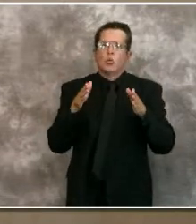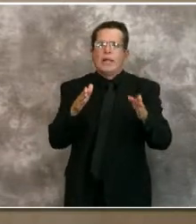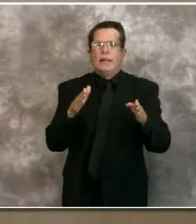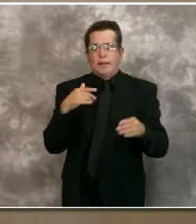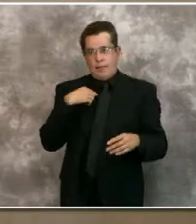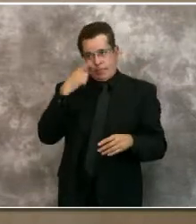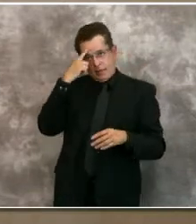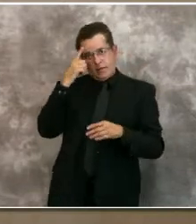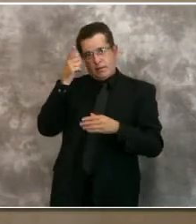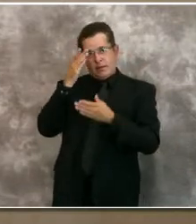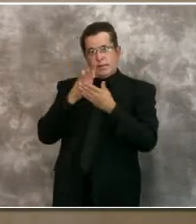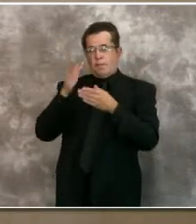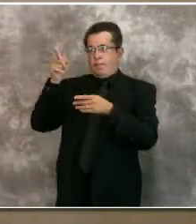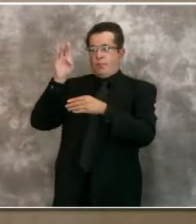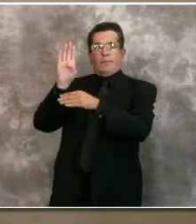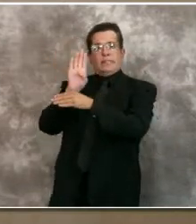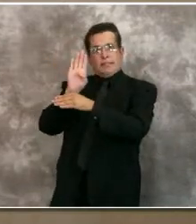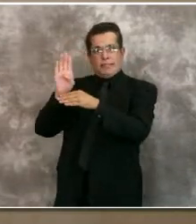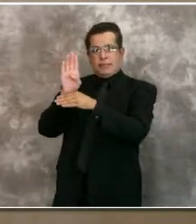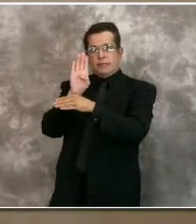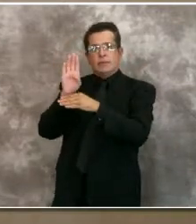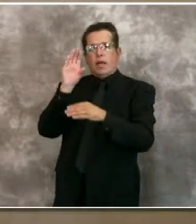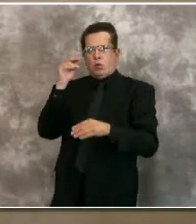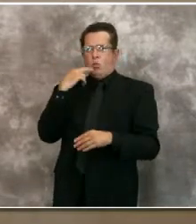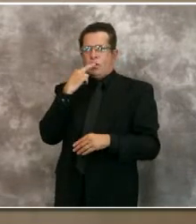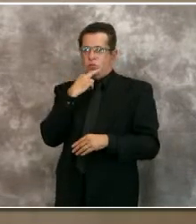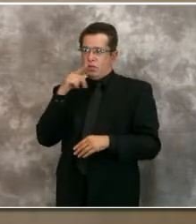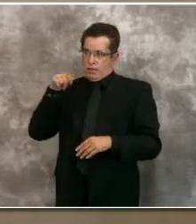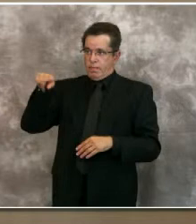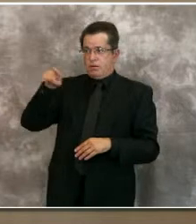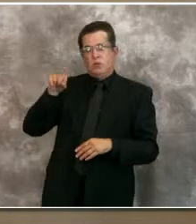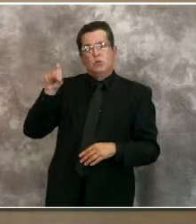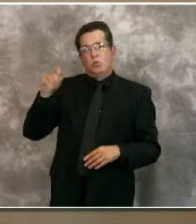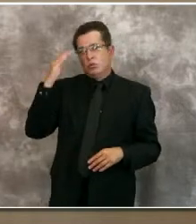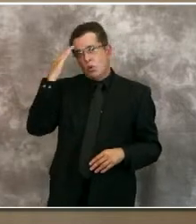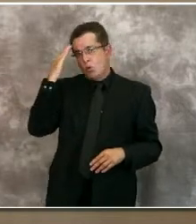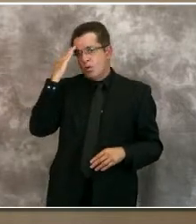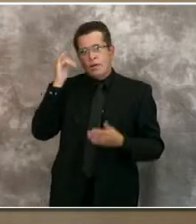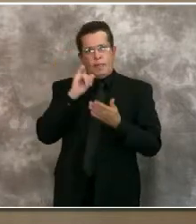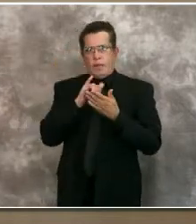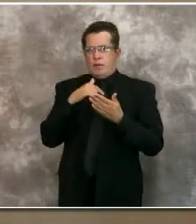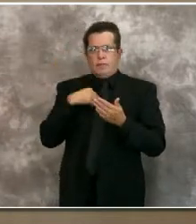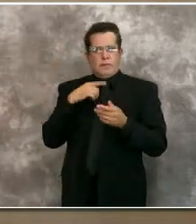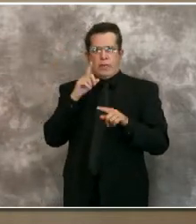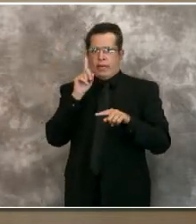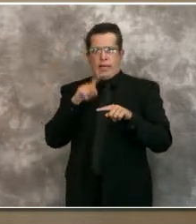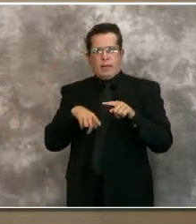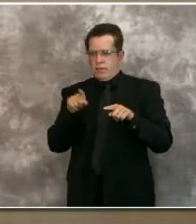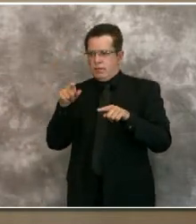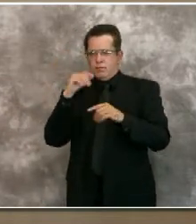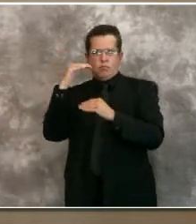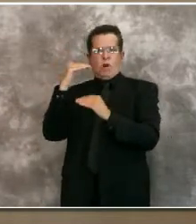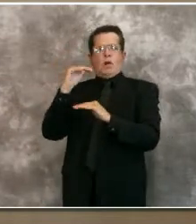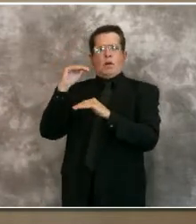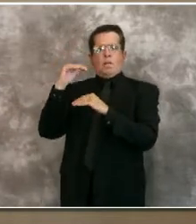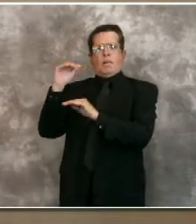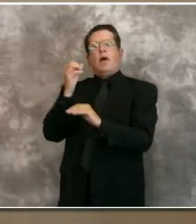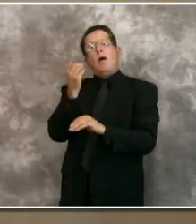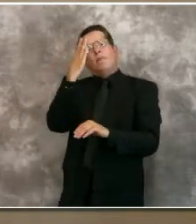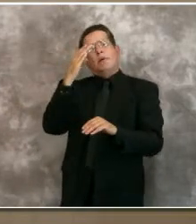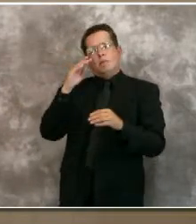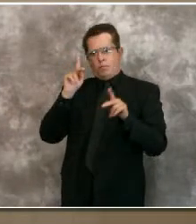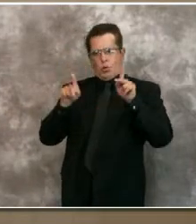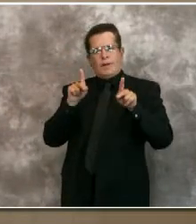businesses and restaurants specifically should know that we cannot accommodate the same number of